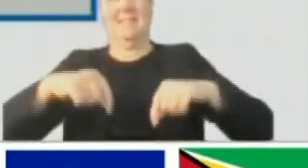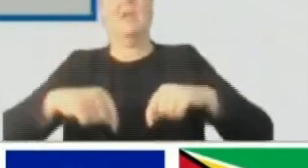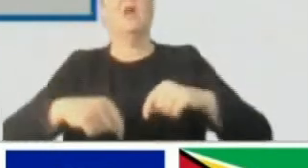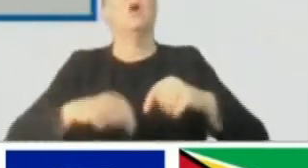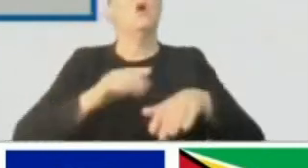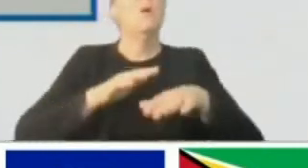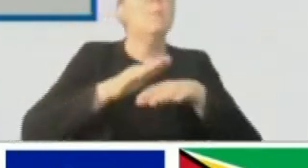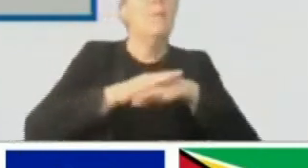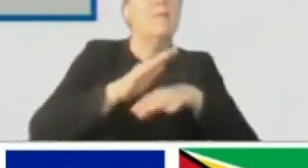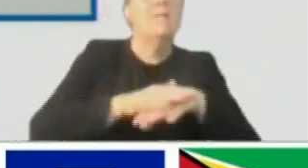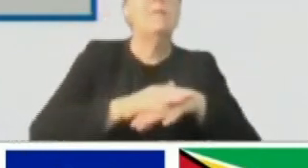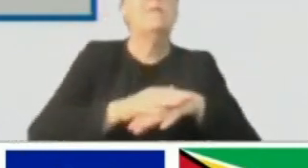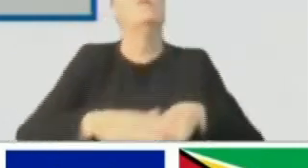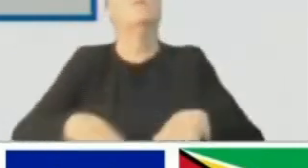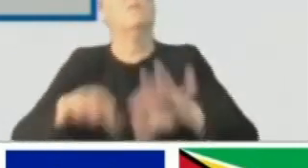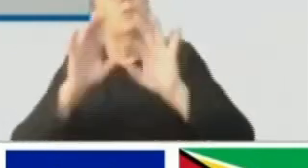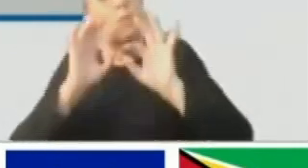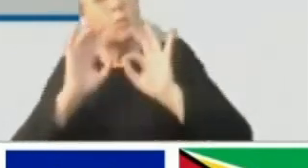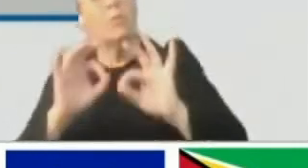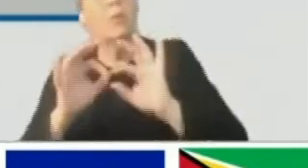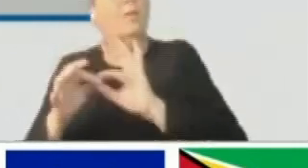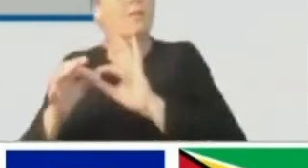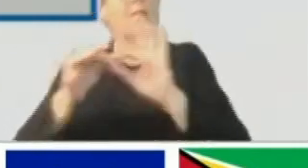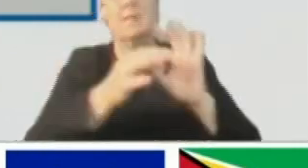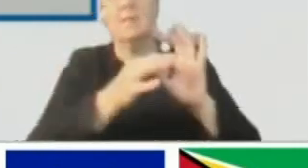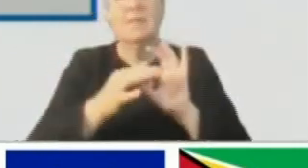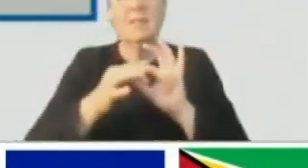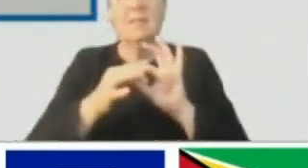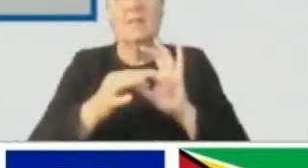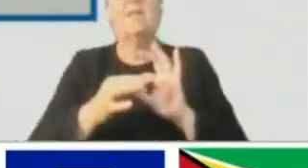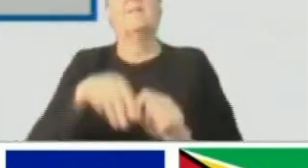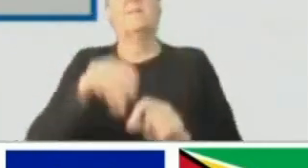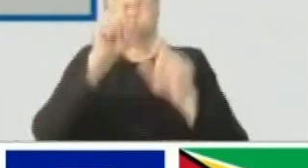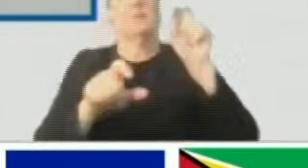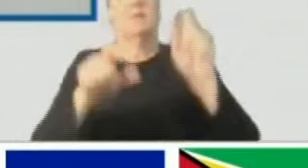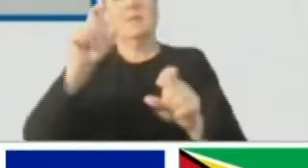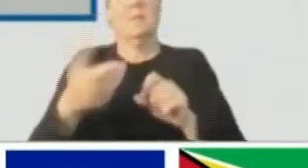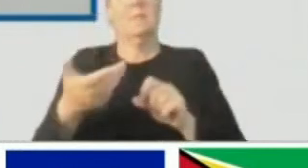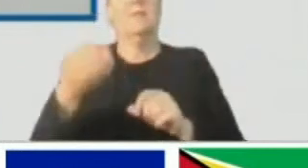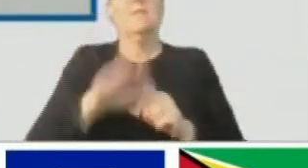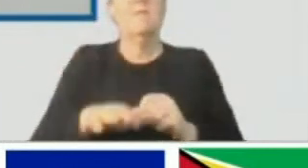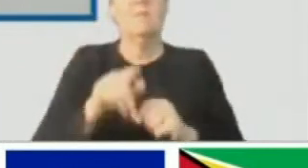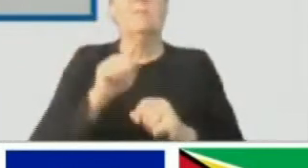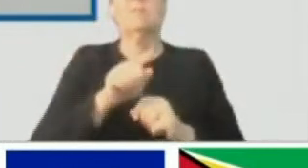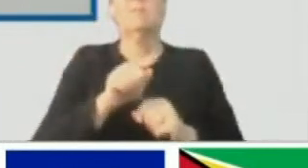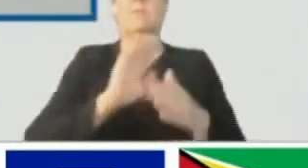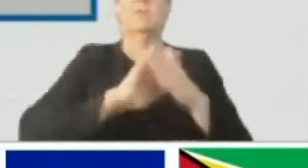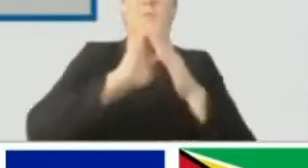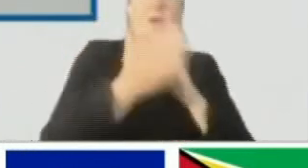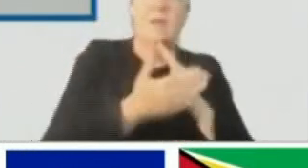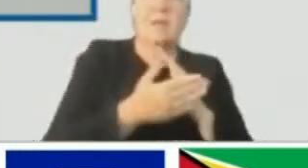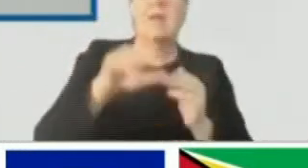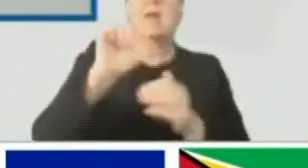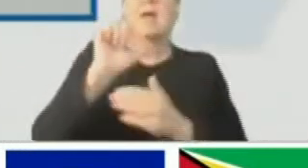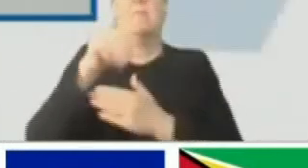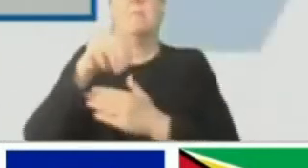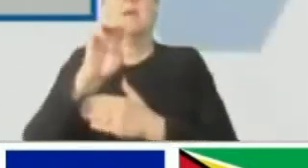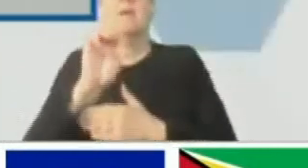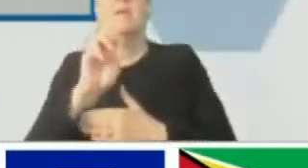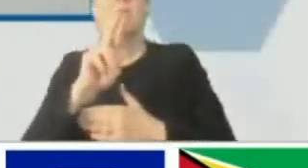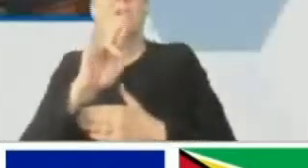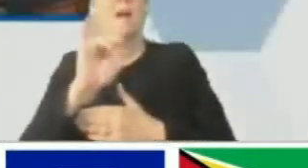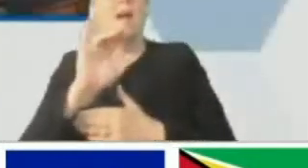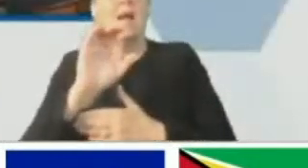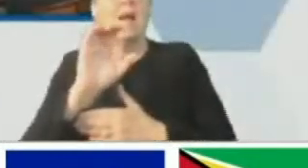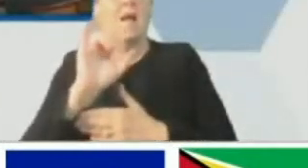meaningful experience for the people of Jamaica, of the Americas, and of the Caribbean. Welcome.